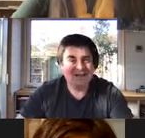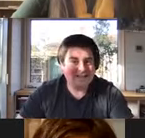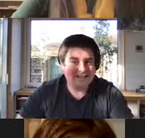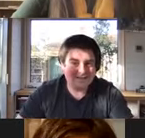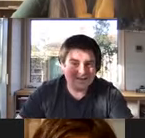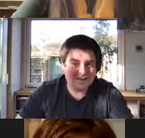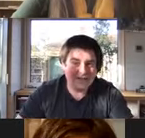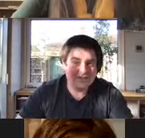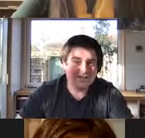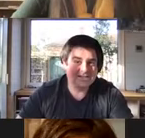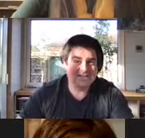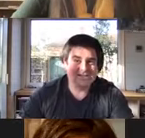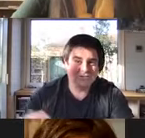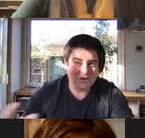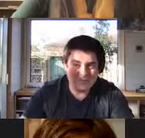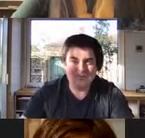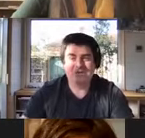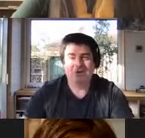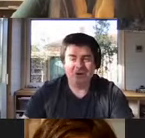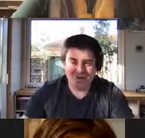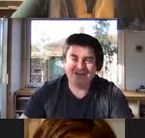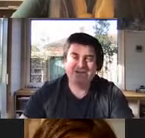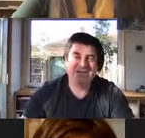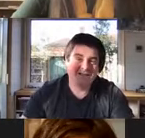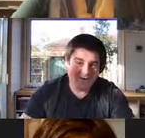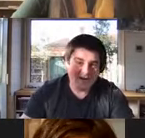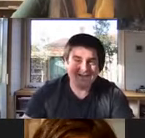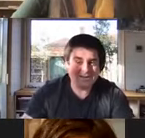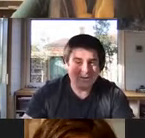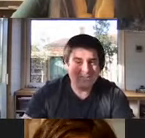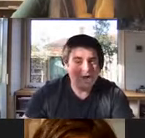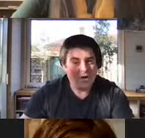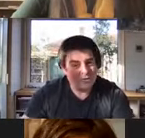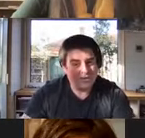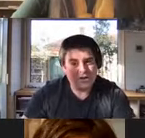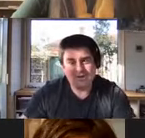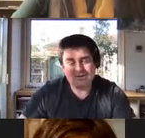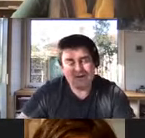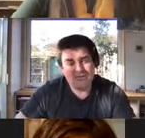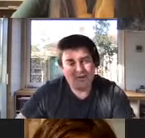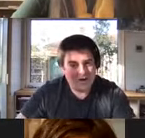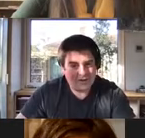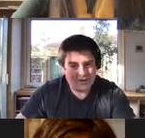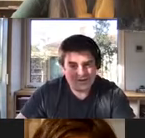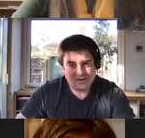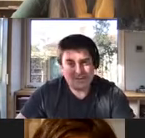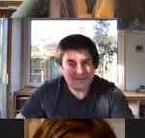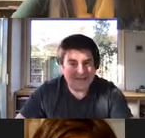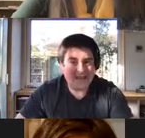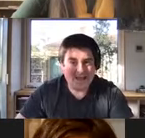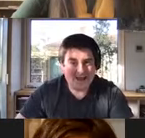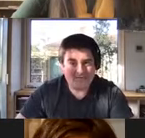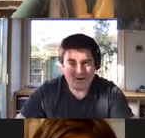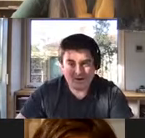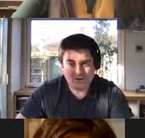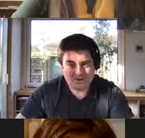and these associations, troubled, oil-rich, violence and so on, are often used of other countries and